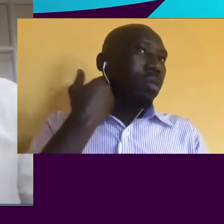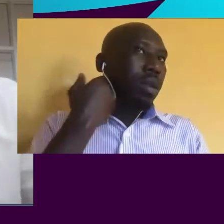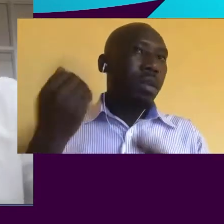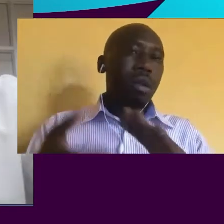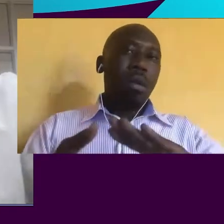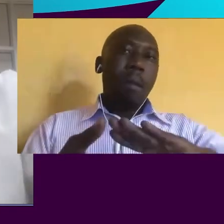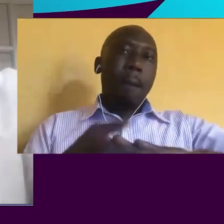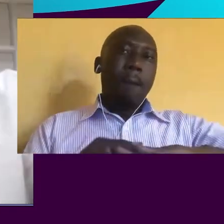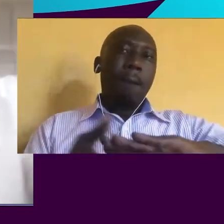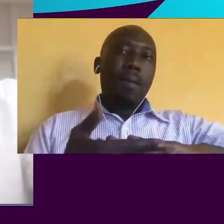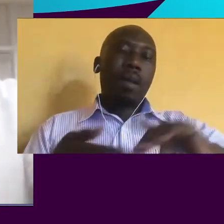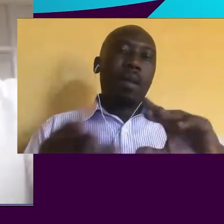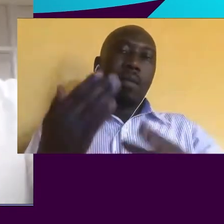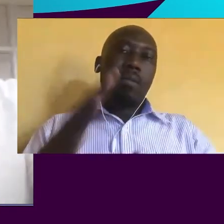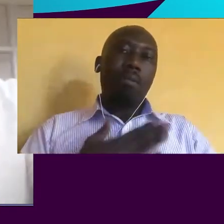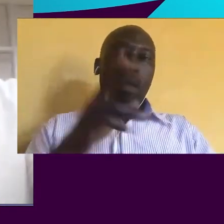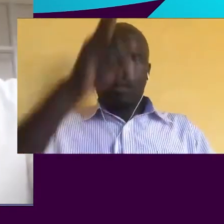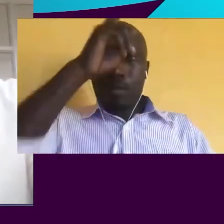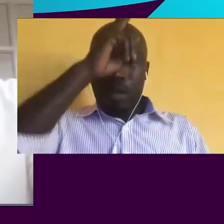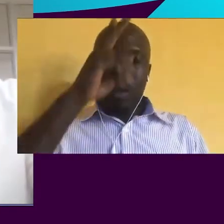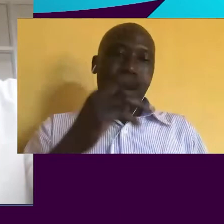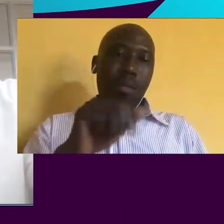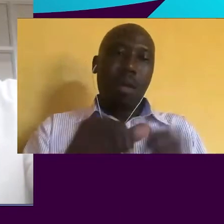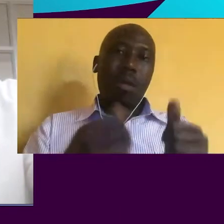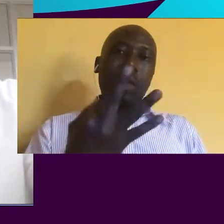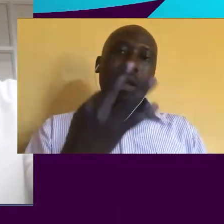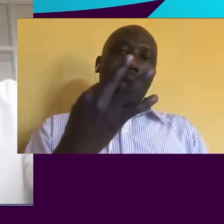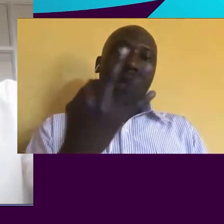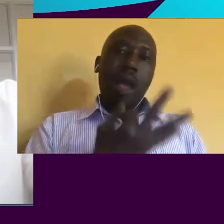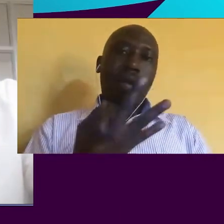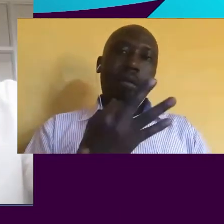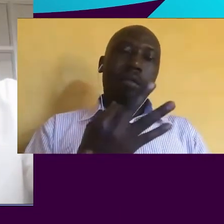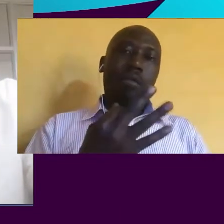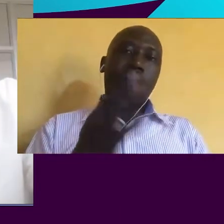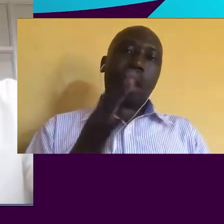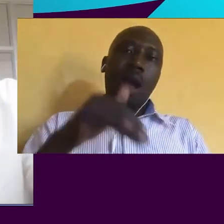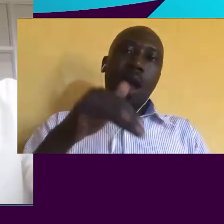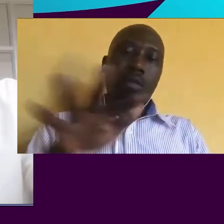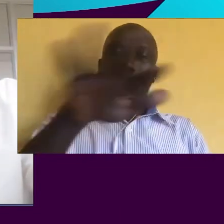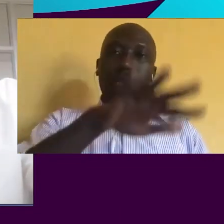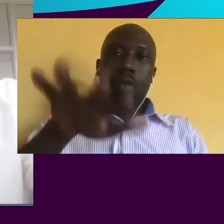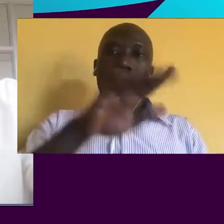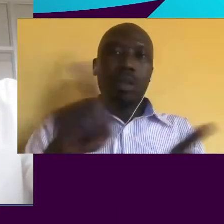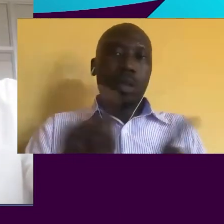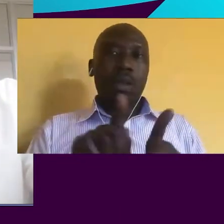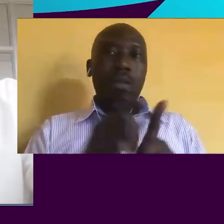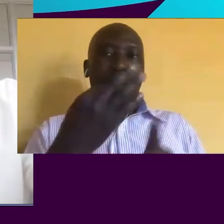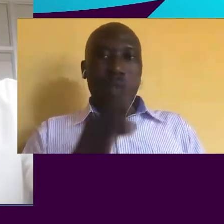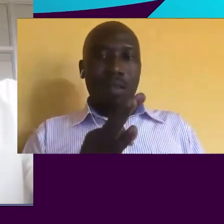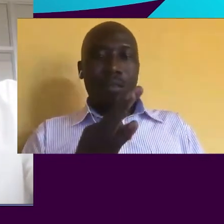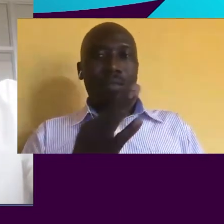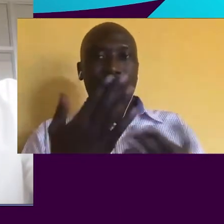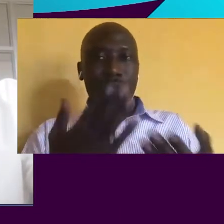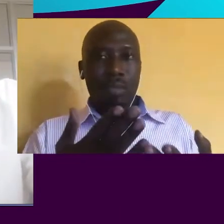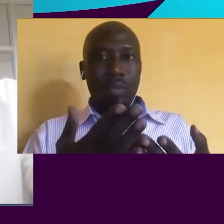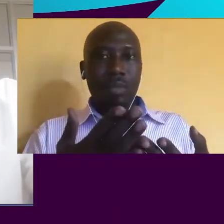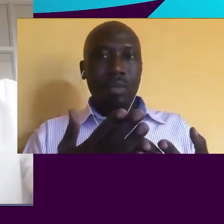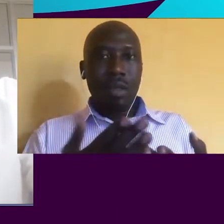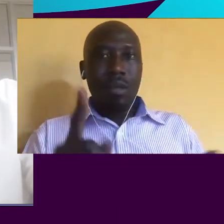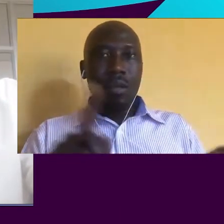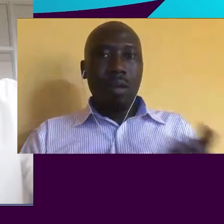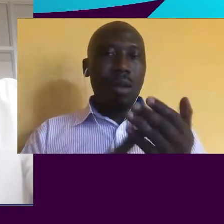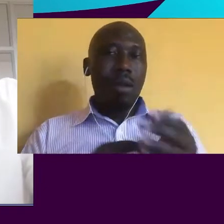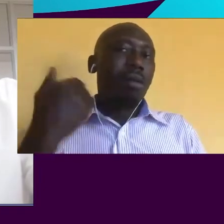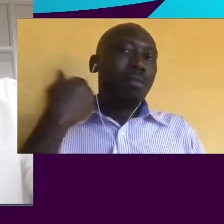3 hours outside of the city center, if you gave out menstrual pads, you'd win an election. So wow. It's not a